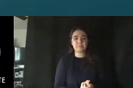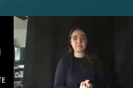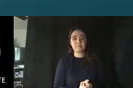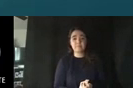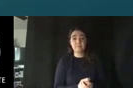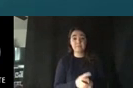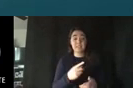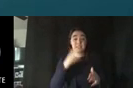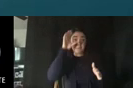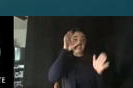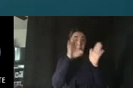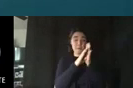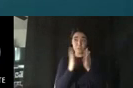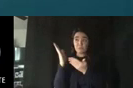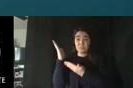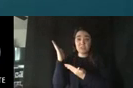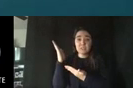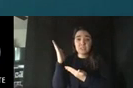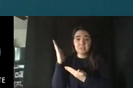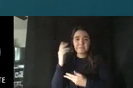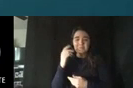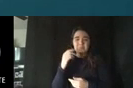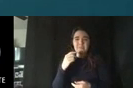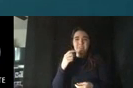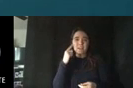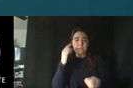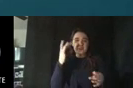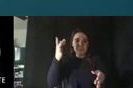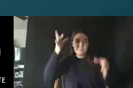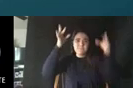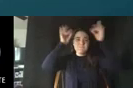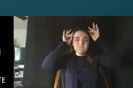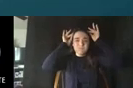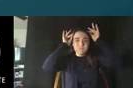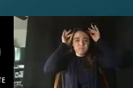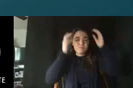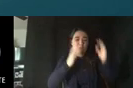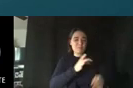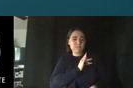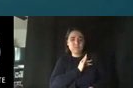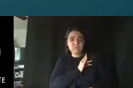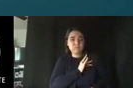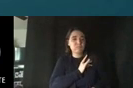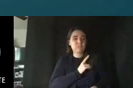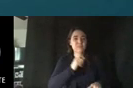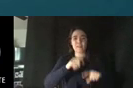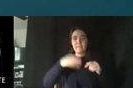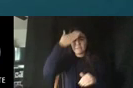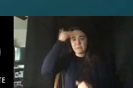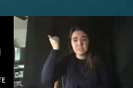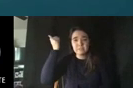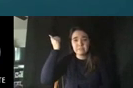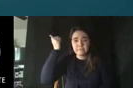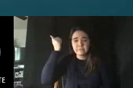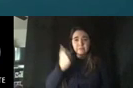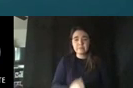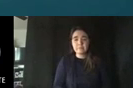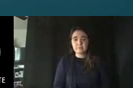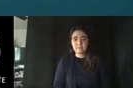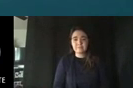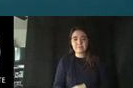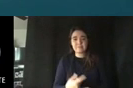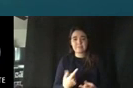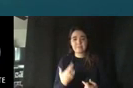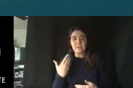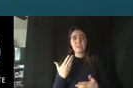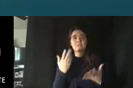people that just stick in my mind, stick in my heart. Every once in a while, you know, you'll think of